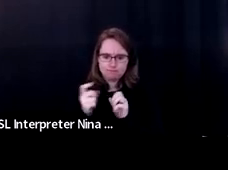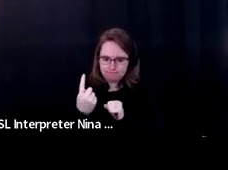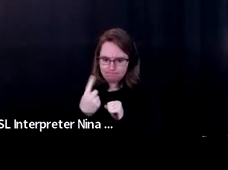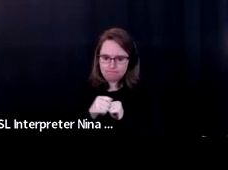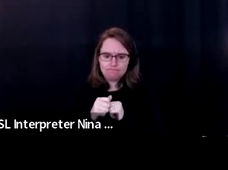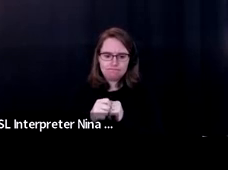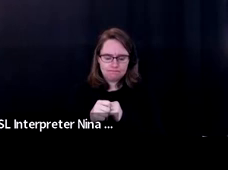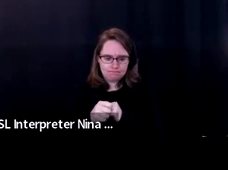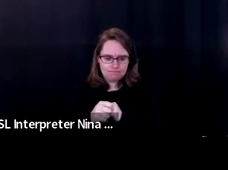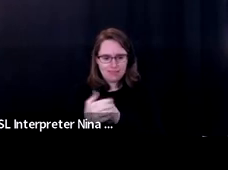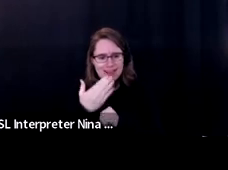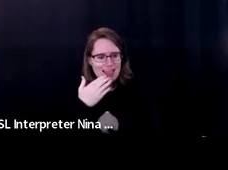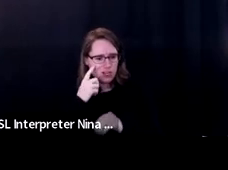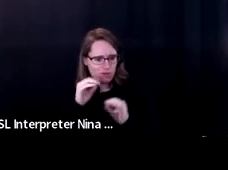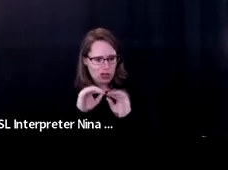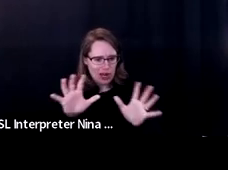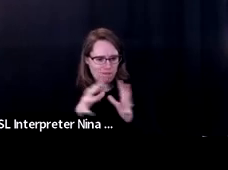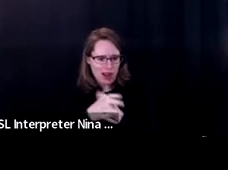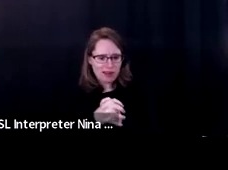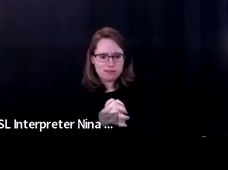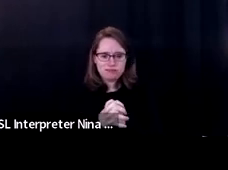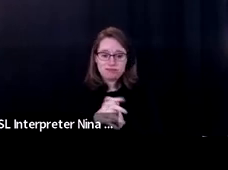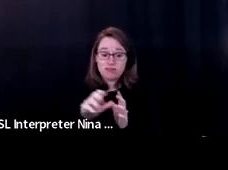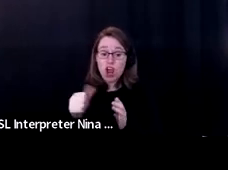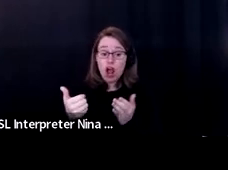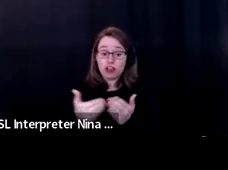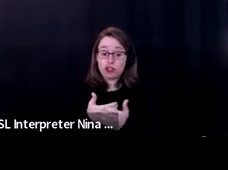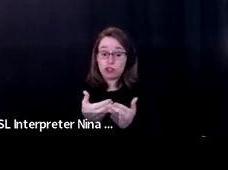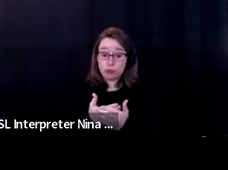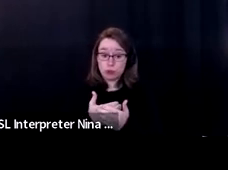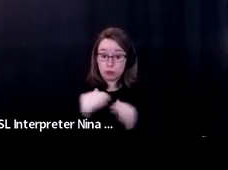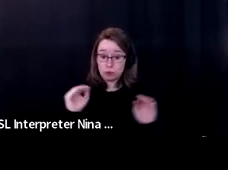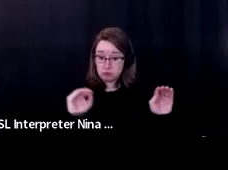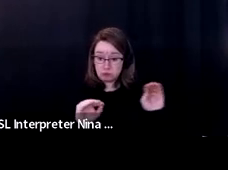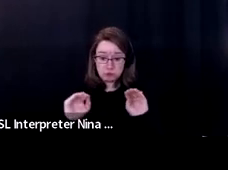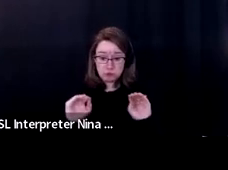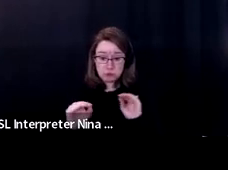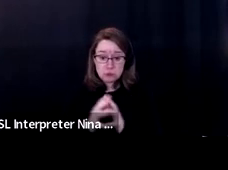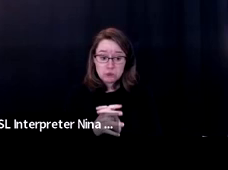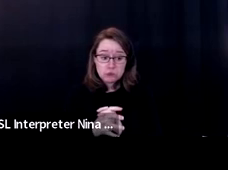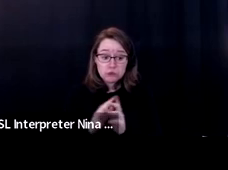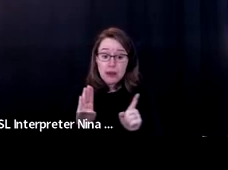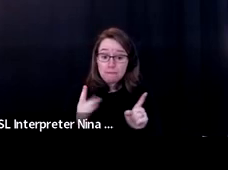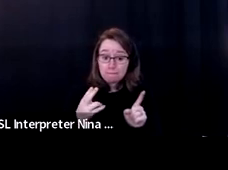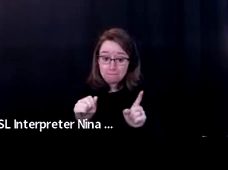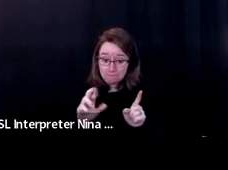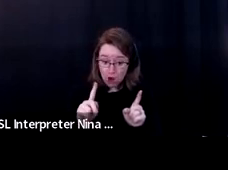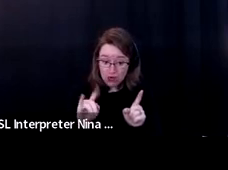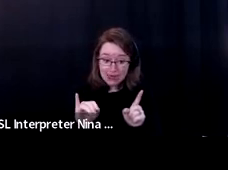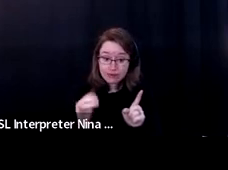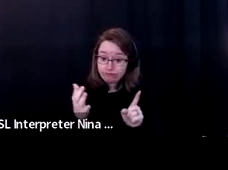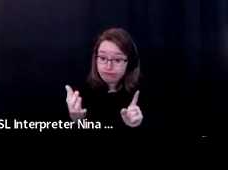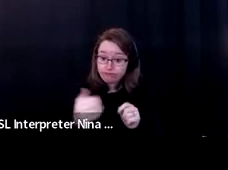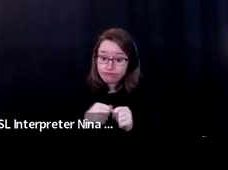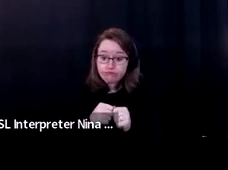Thanks for clarifying. Other new relationships with the few we have left. Marty, it looks like you have your hand up.